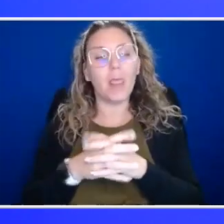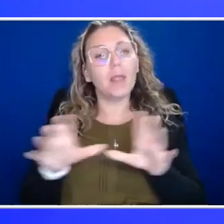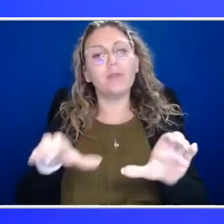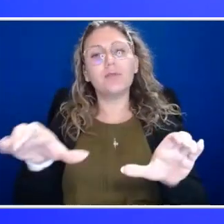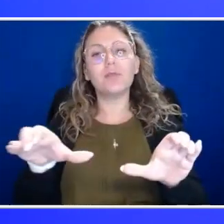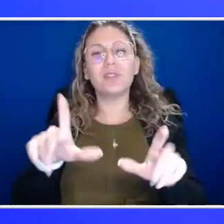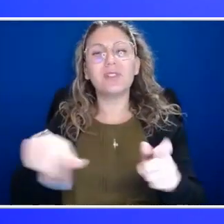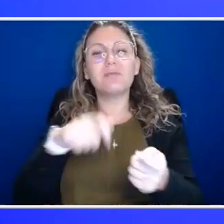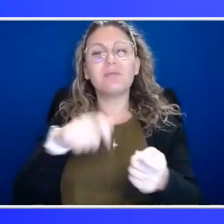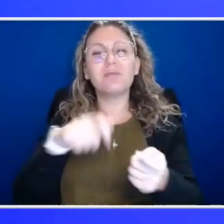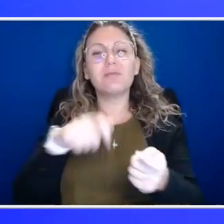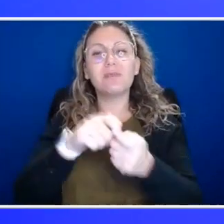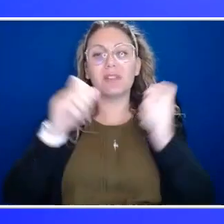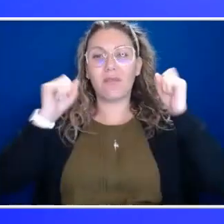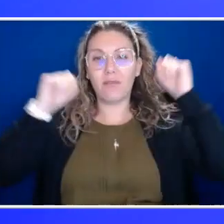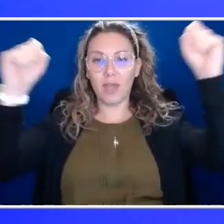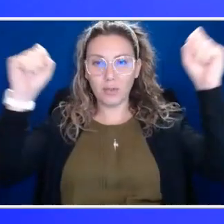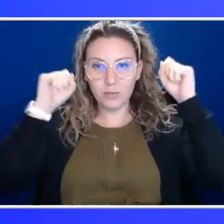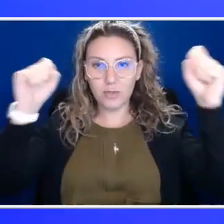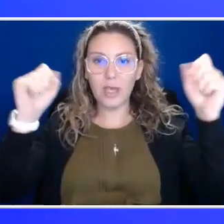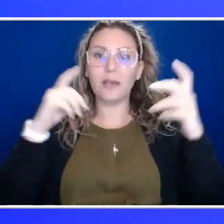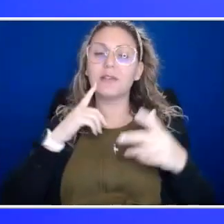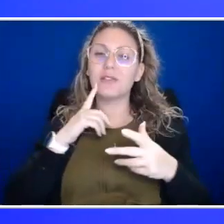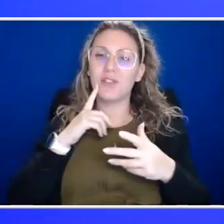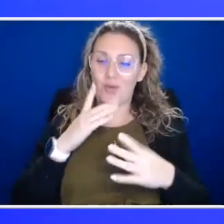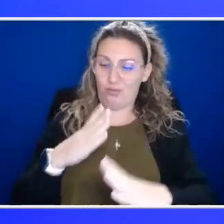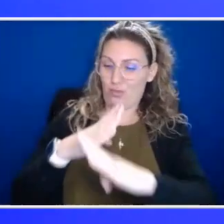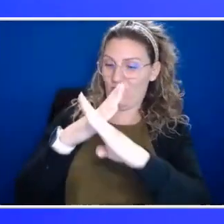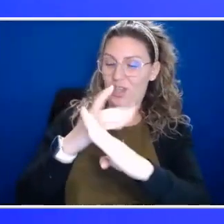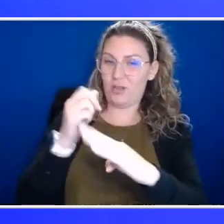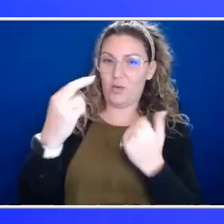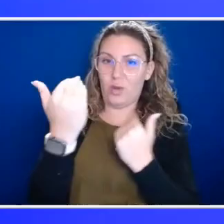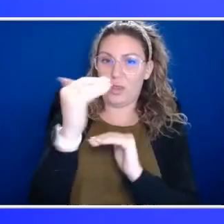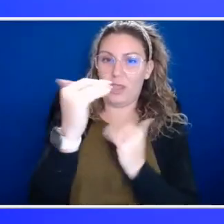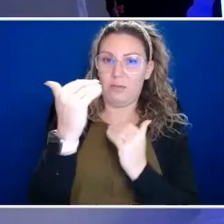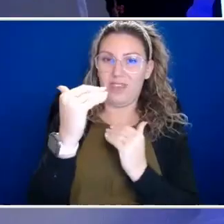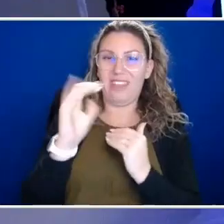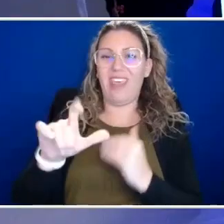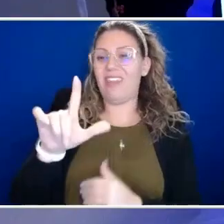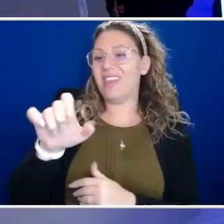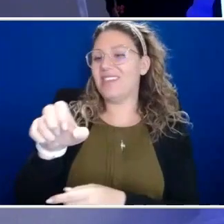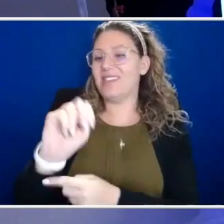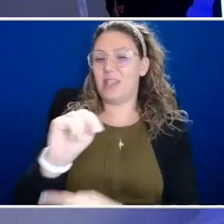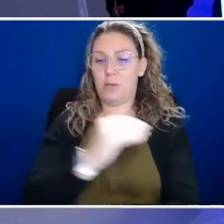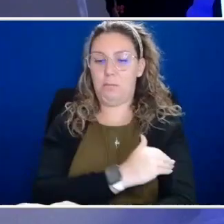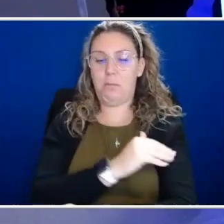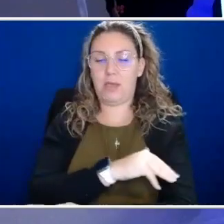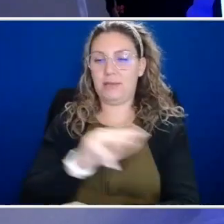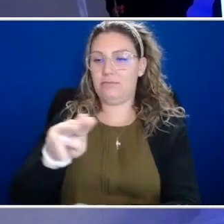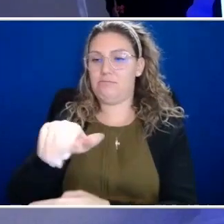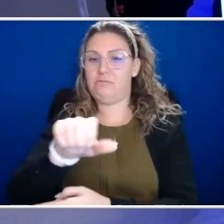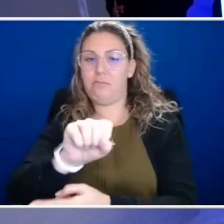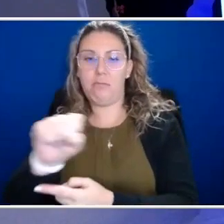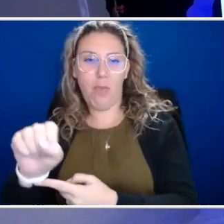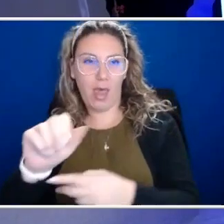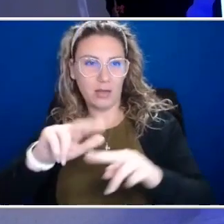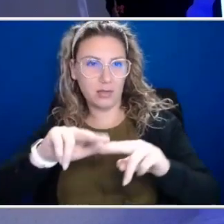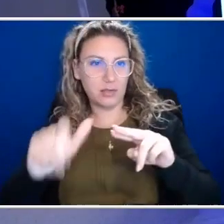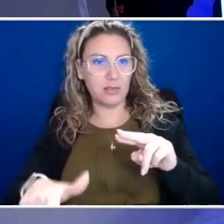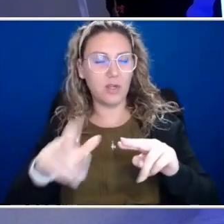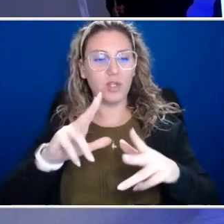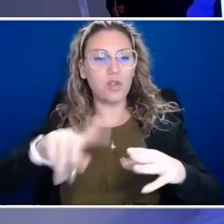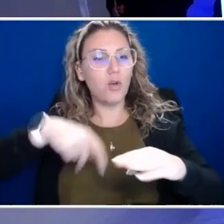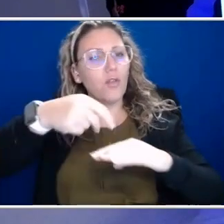So being able to sort of prevent or limit that lean muscle mass loss is critical. So when a fall occurs, what are those fall